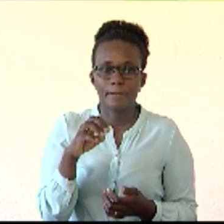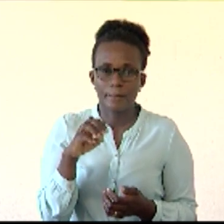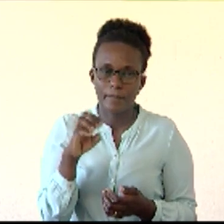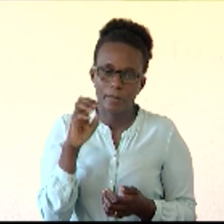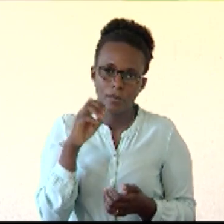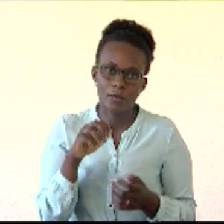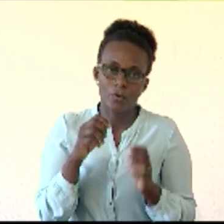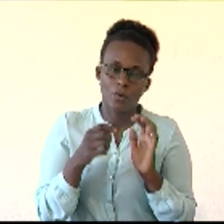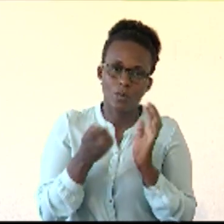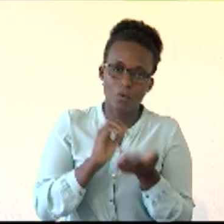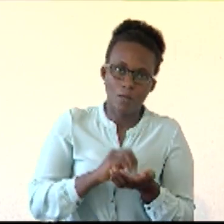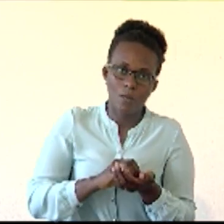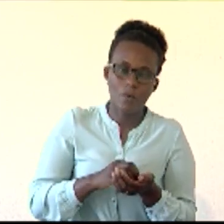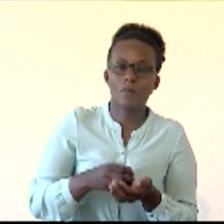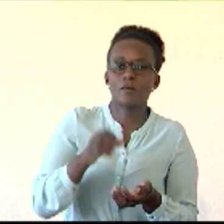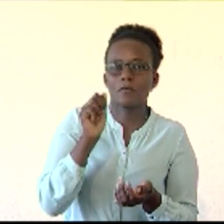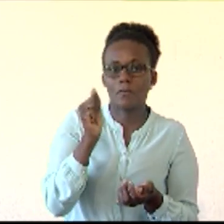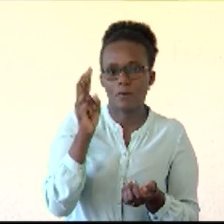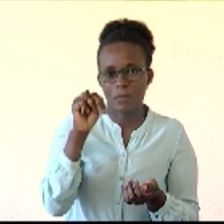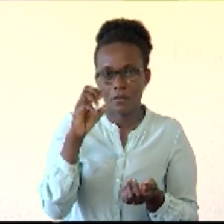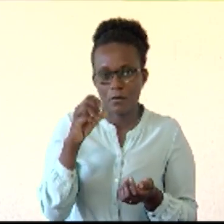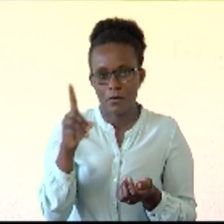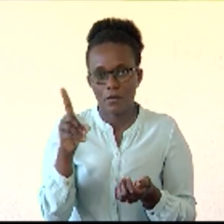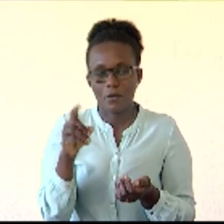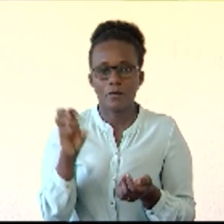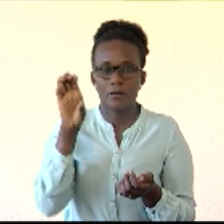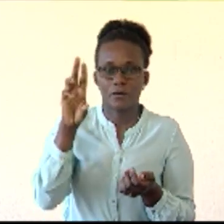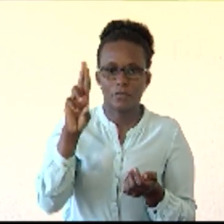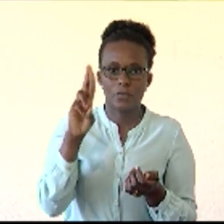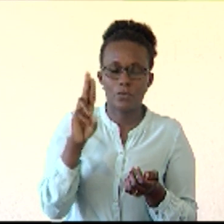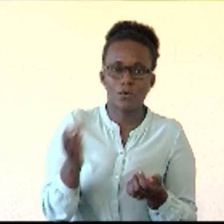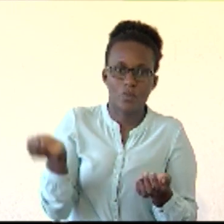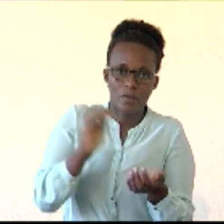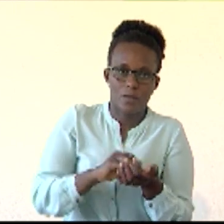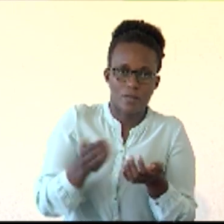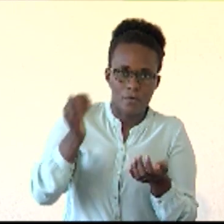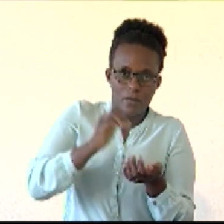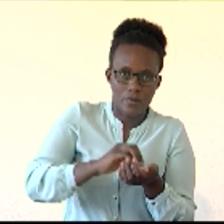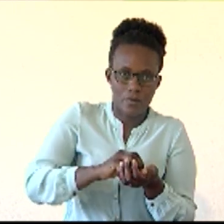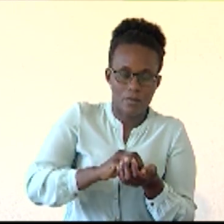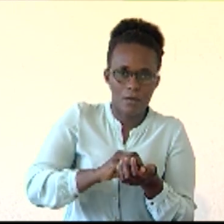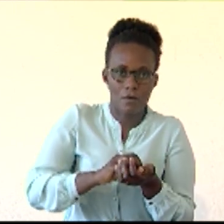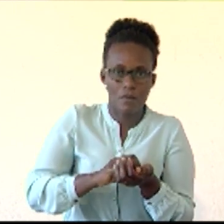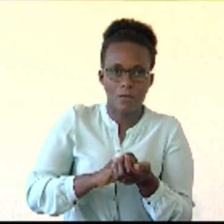anode. So that, what does this mean? That this anode must be impure copper.